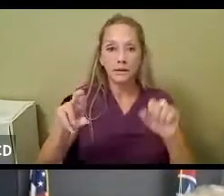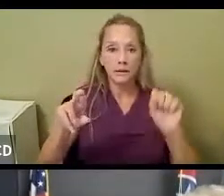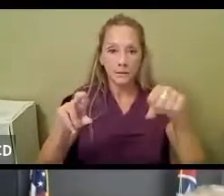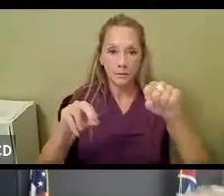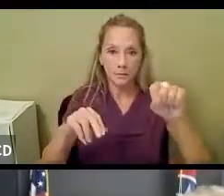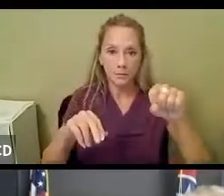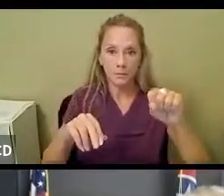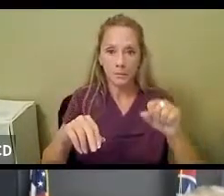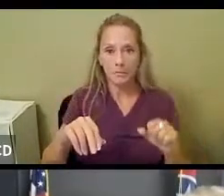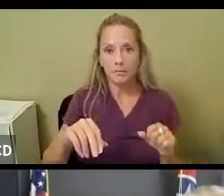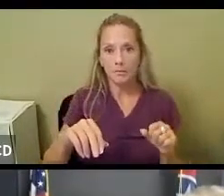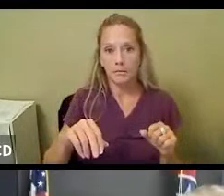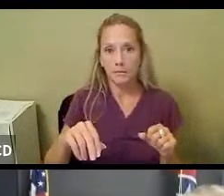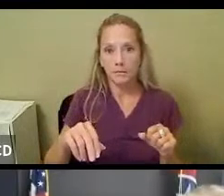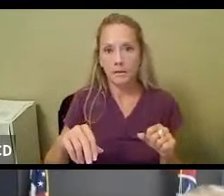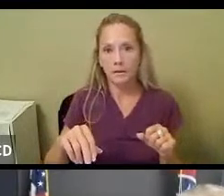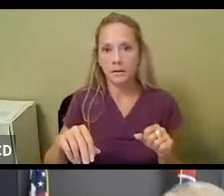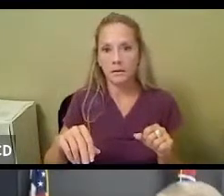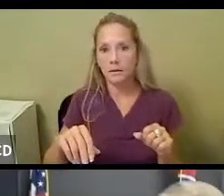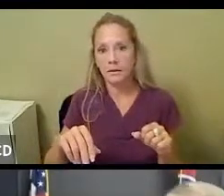Buchanan.